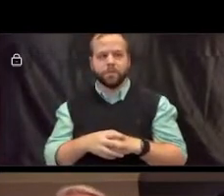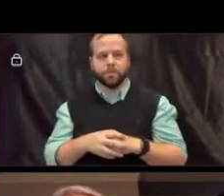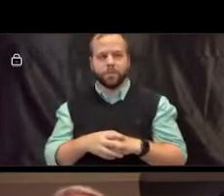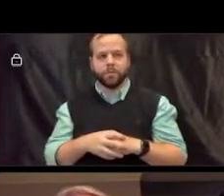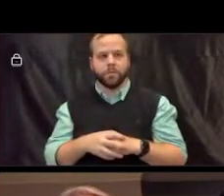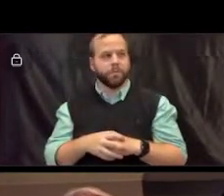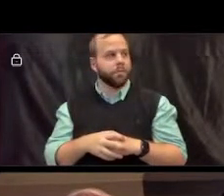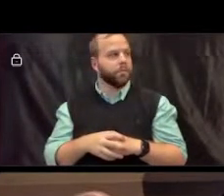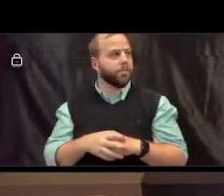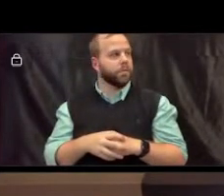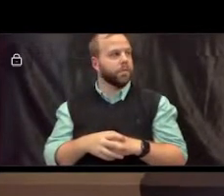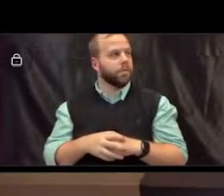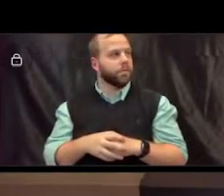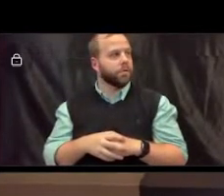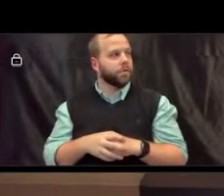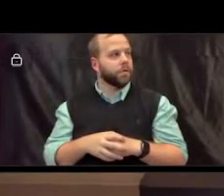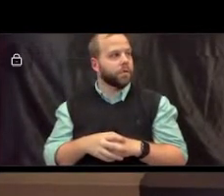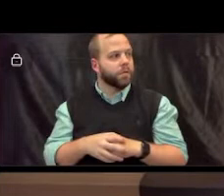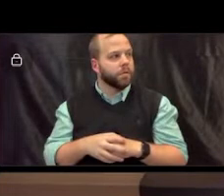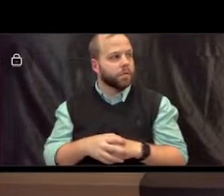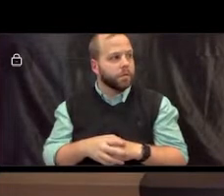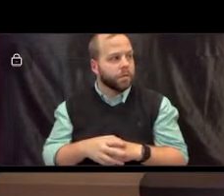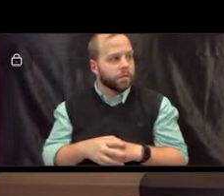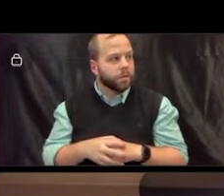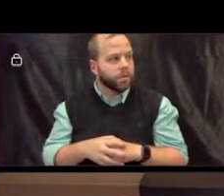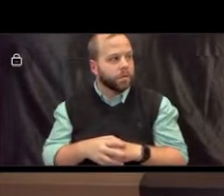If you could put up the land use sketch.